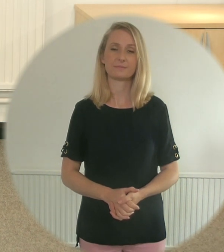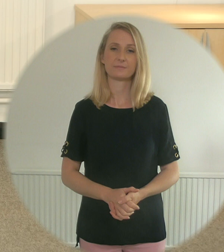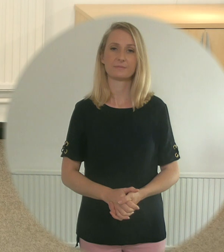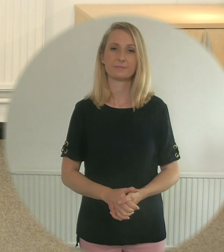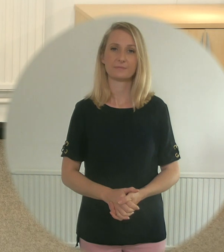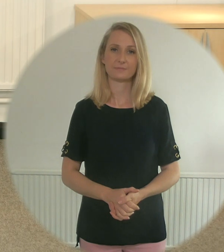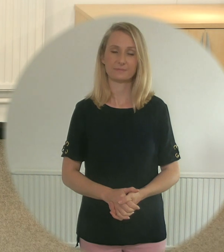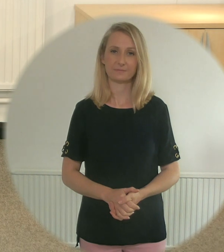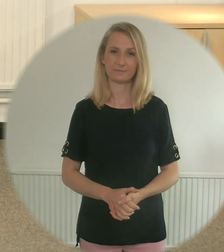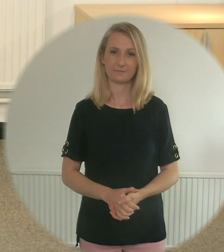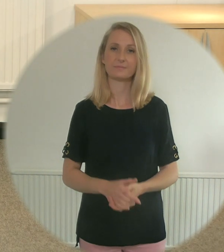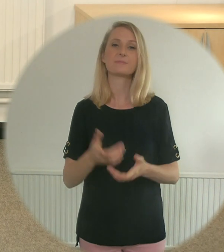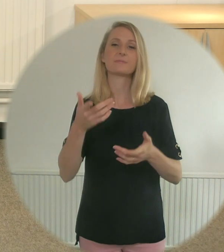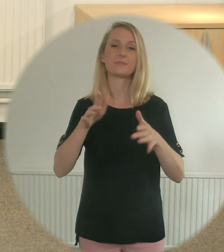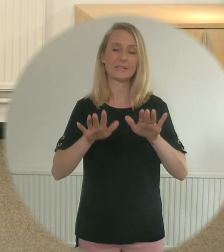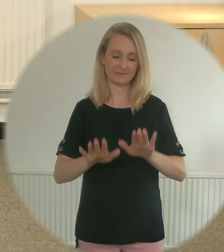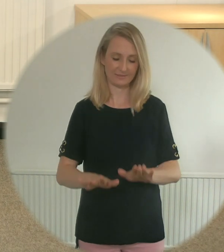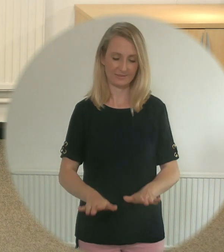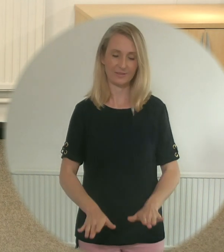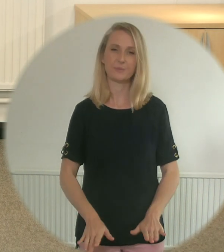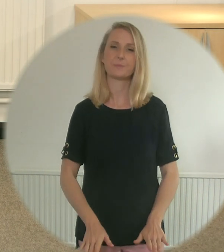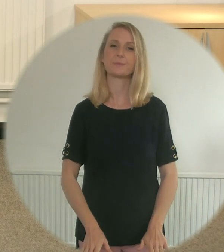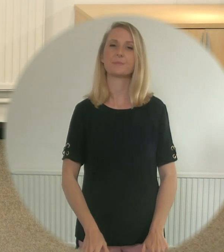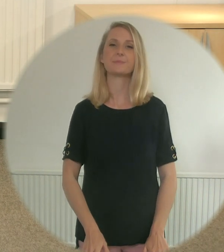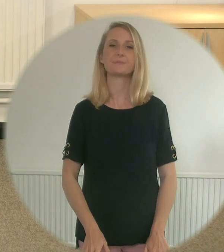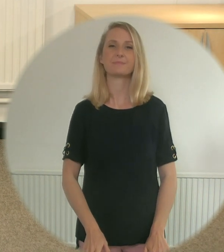And so let's bring our hands down to our knees now.